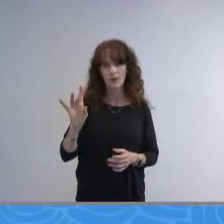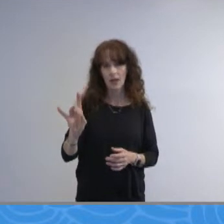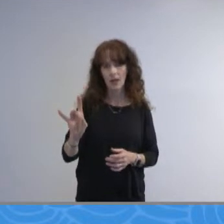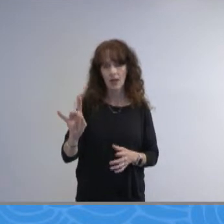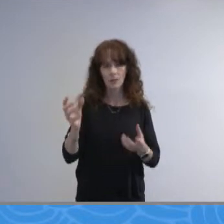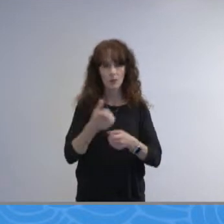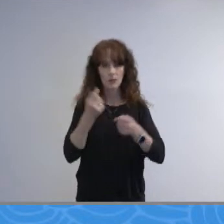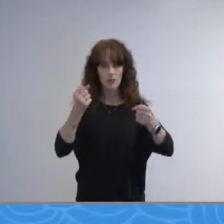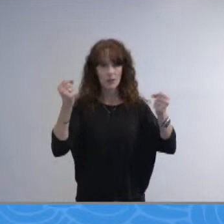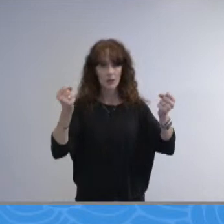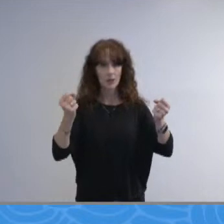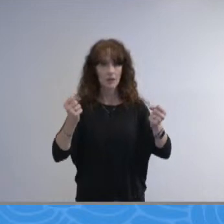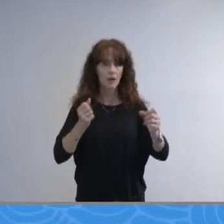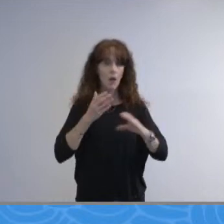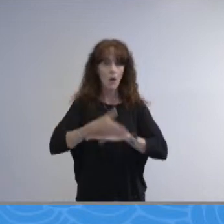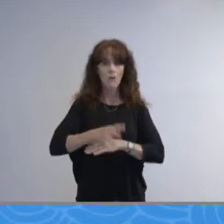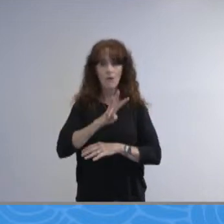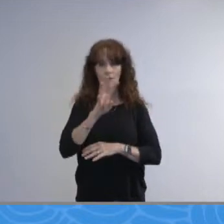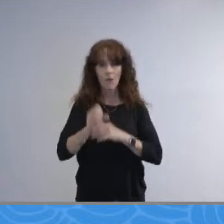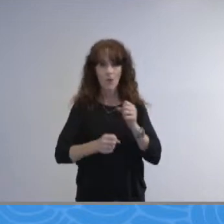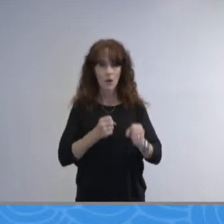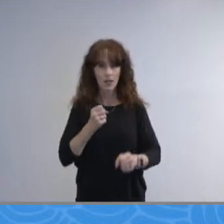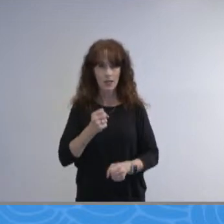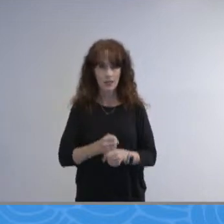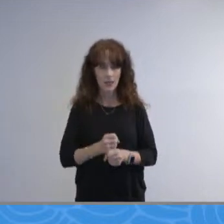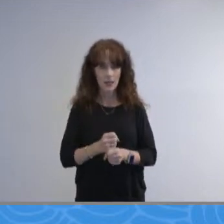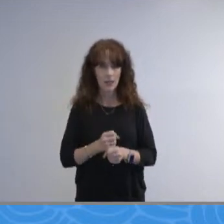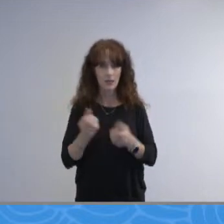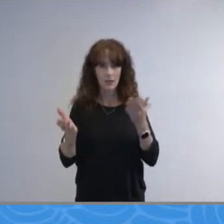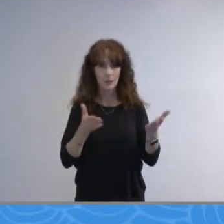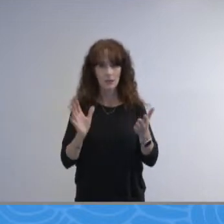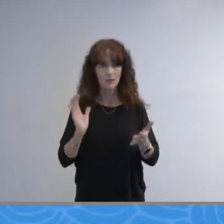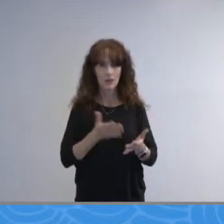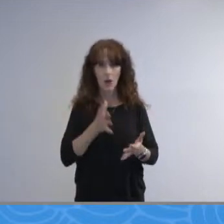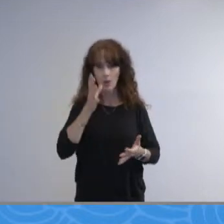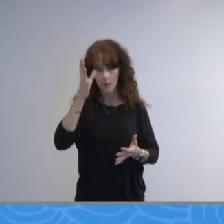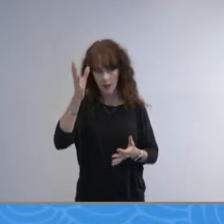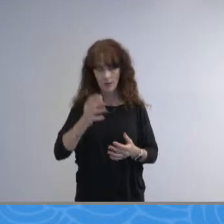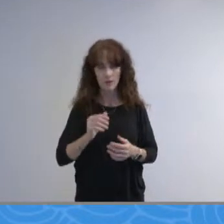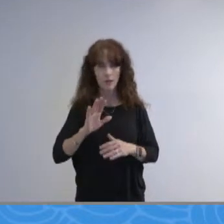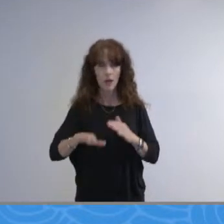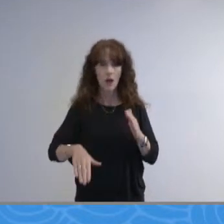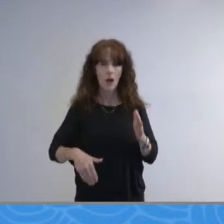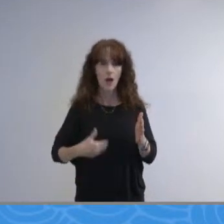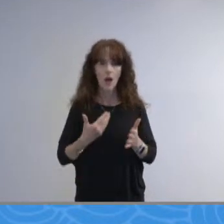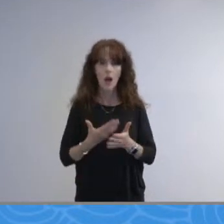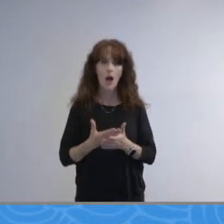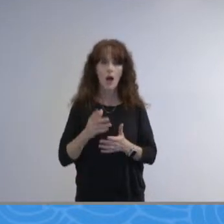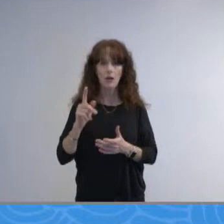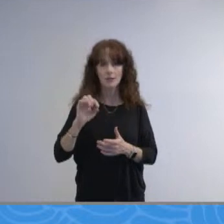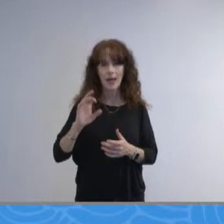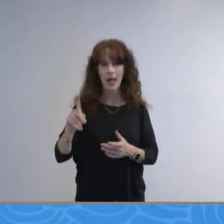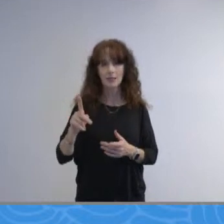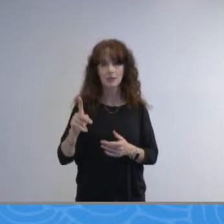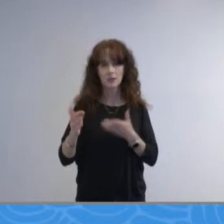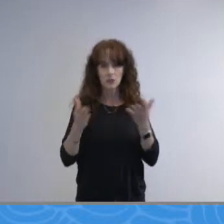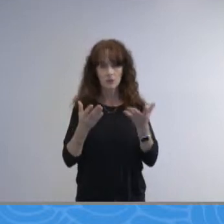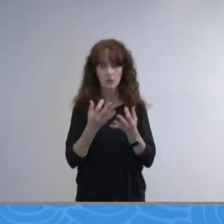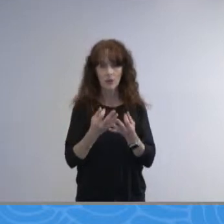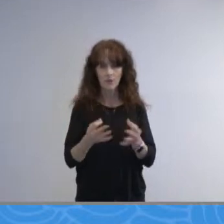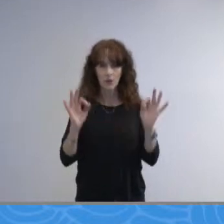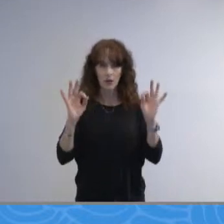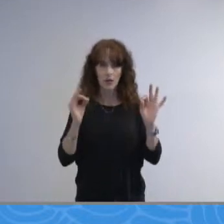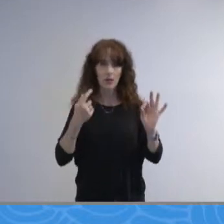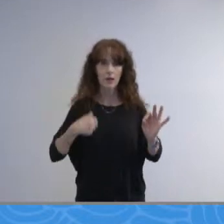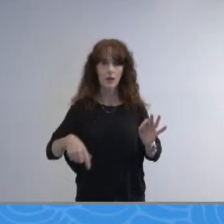we're celebrating over 40 years to servicing our parents. All those TASK services are free,